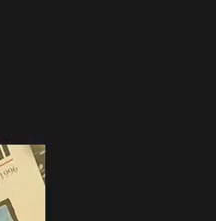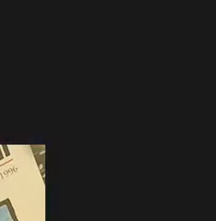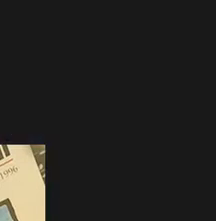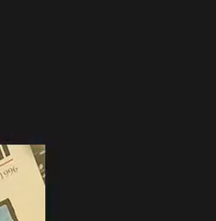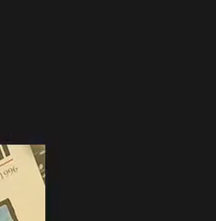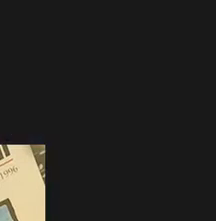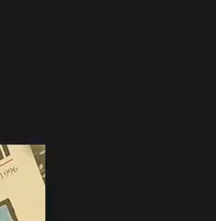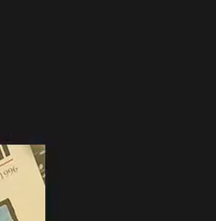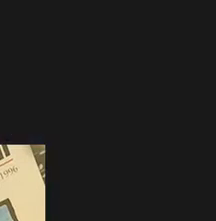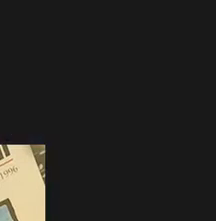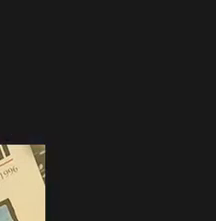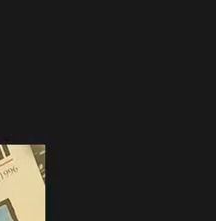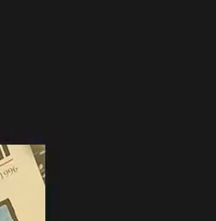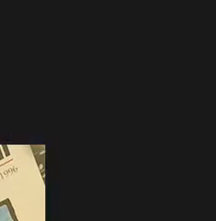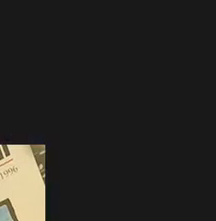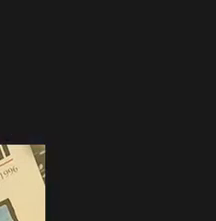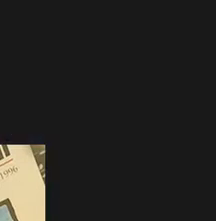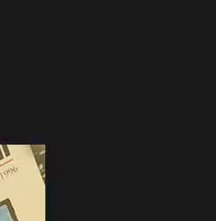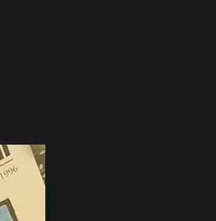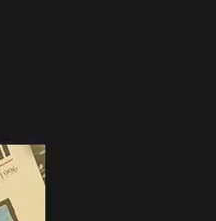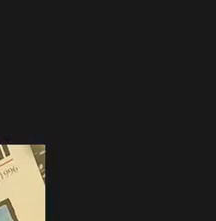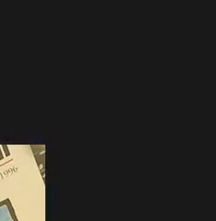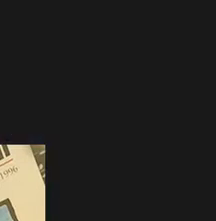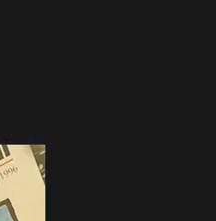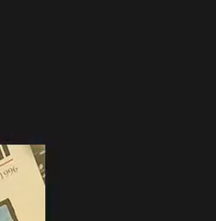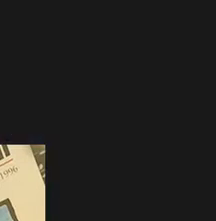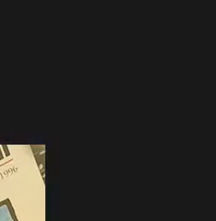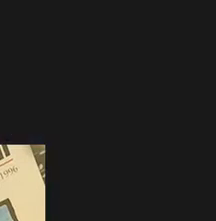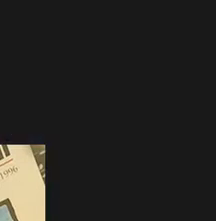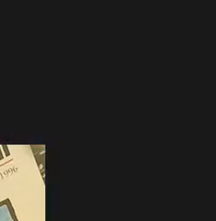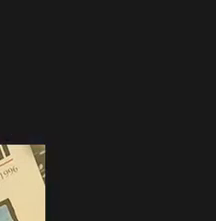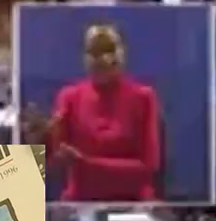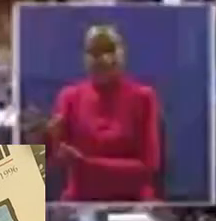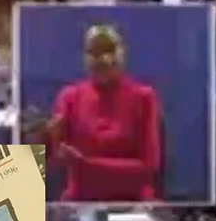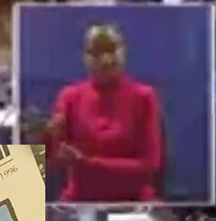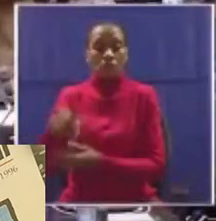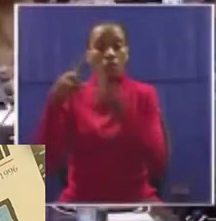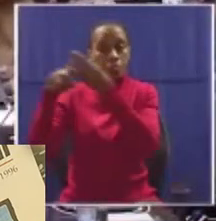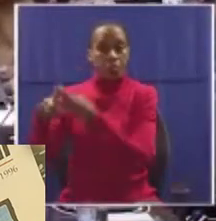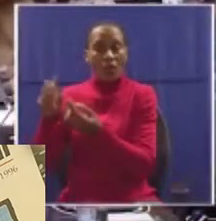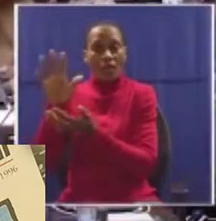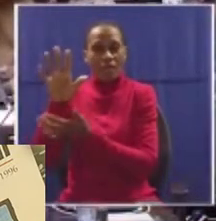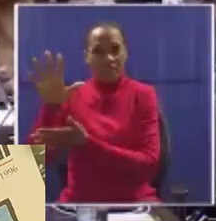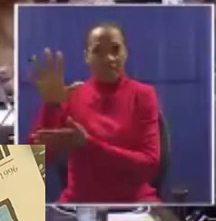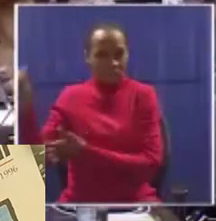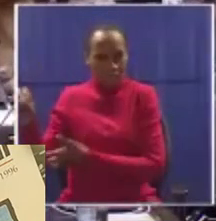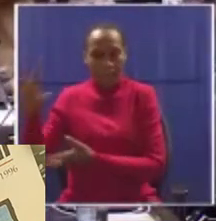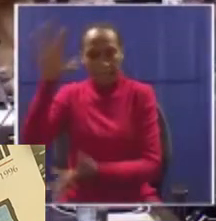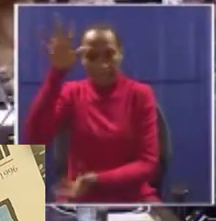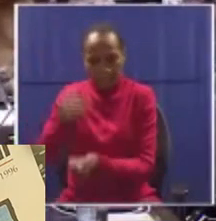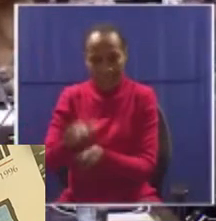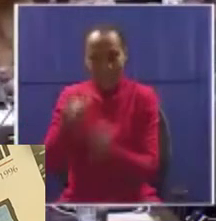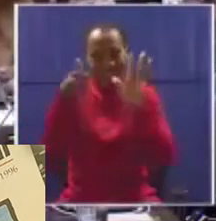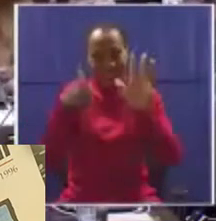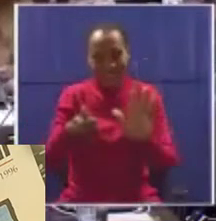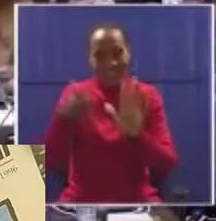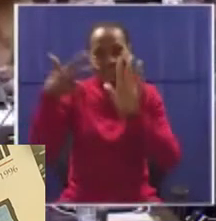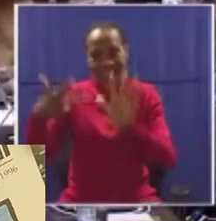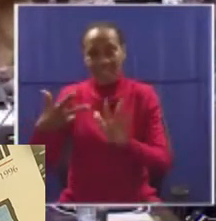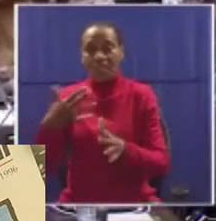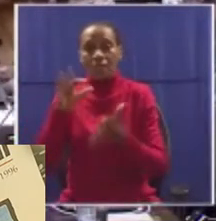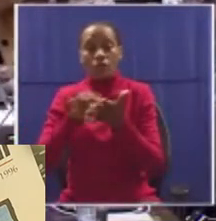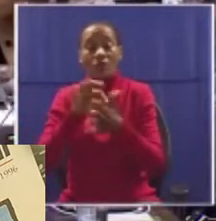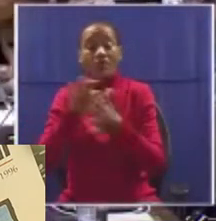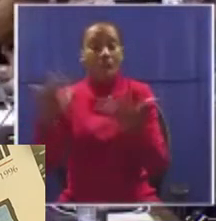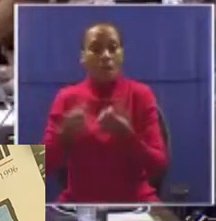person in the house we are 18 online 50 that is 68 voting in